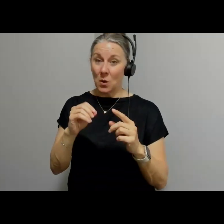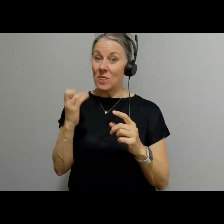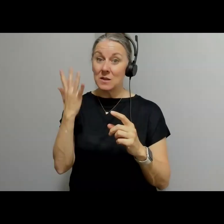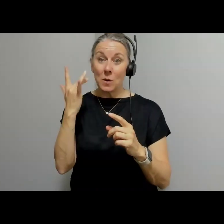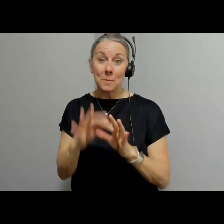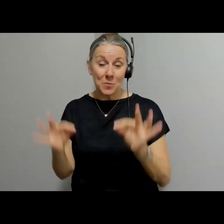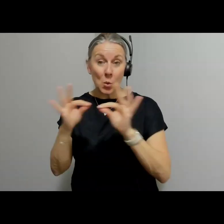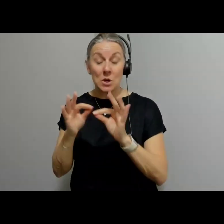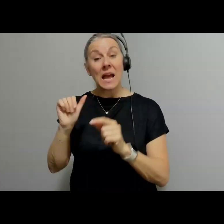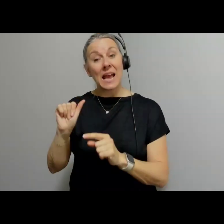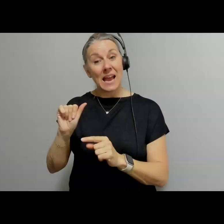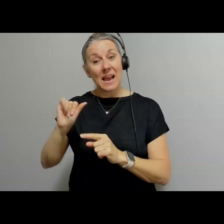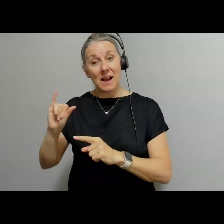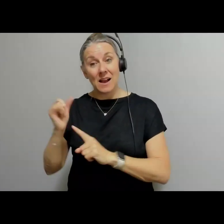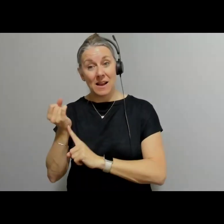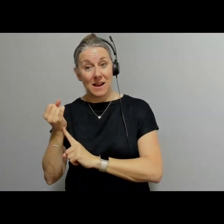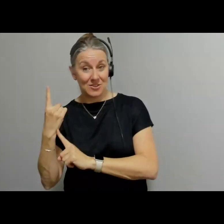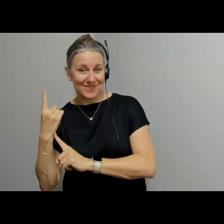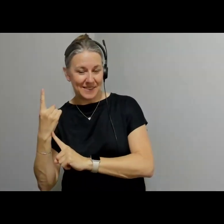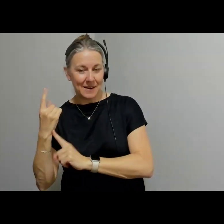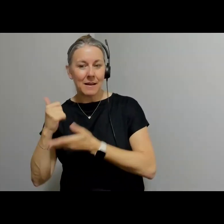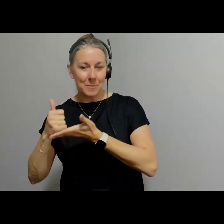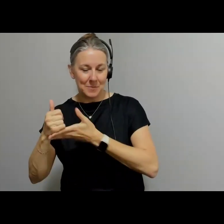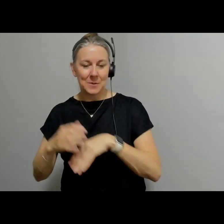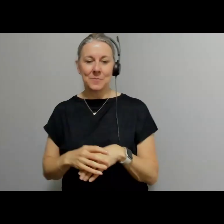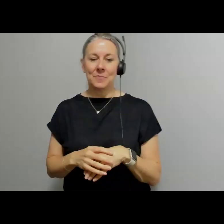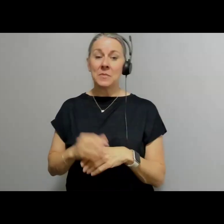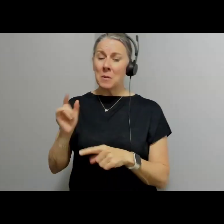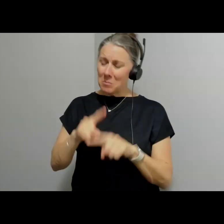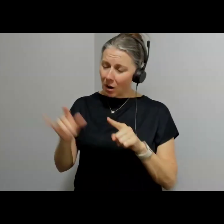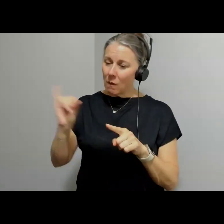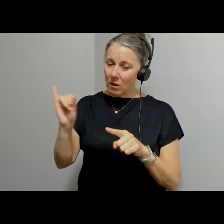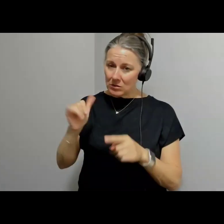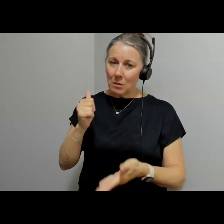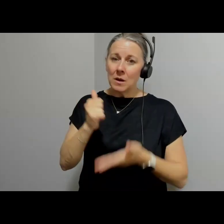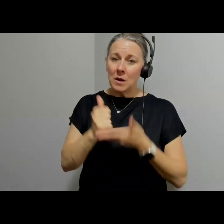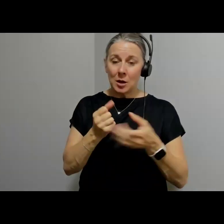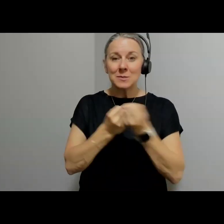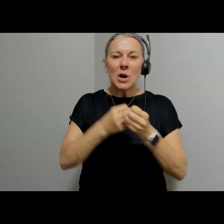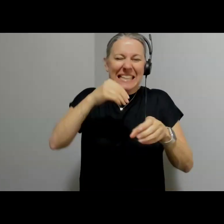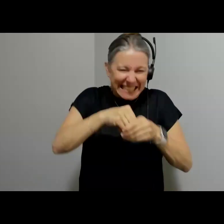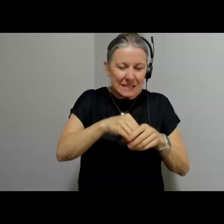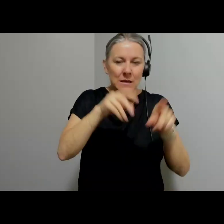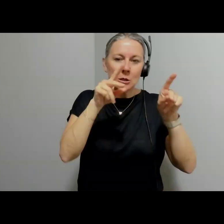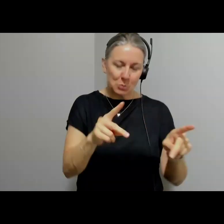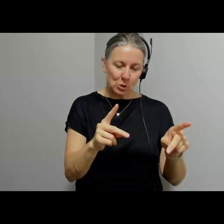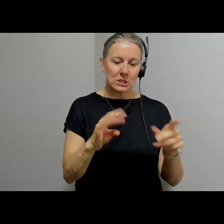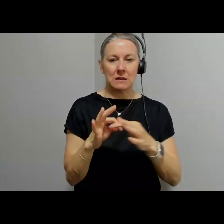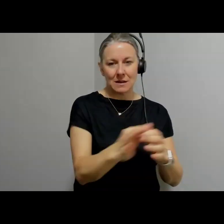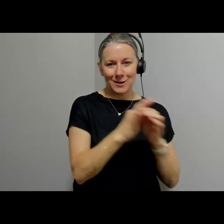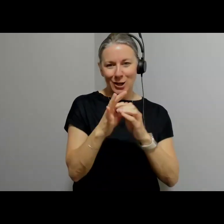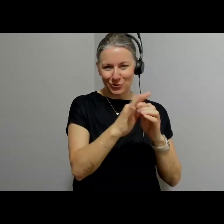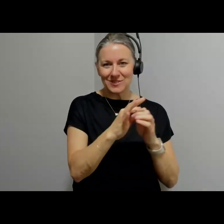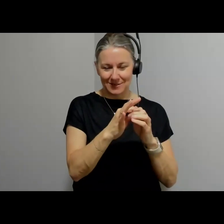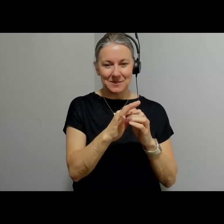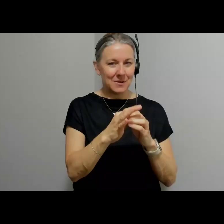strengthen community ties, like in-person community ties, to reduce social isolation and reduce the risk of